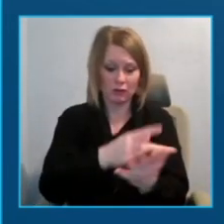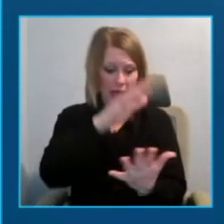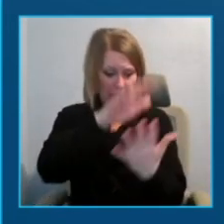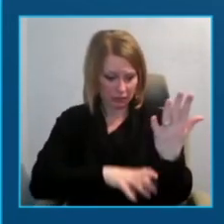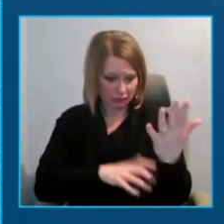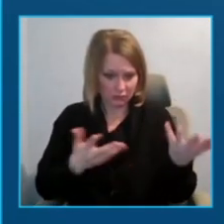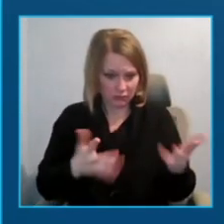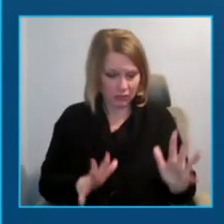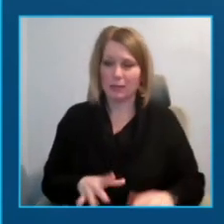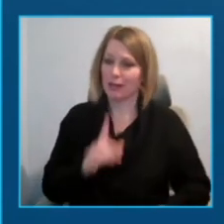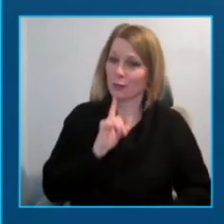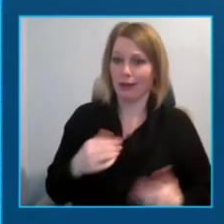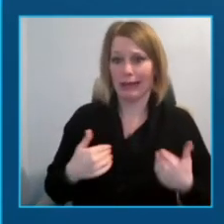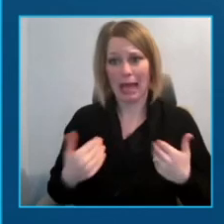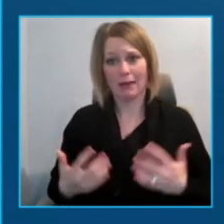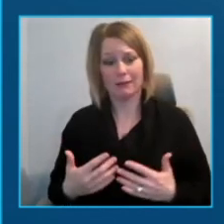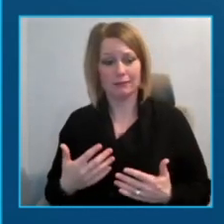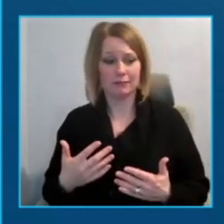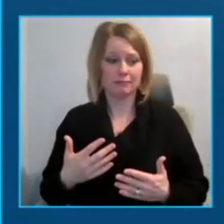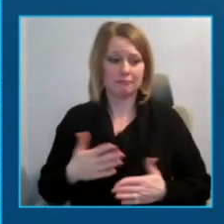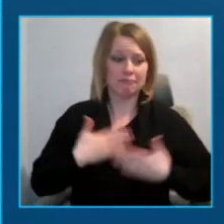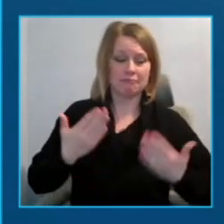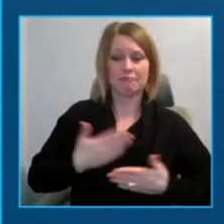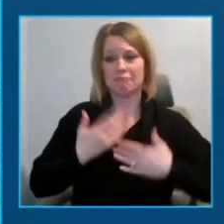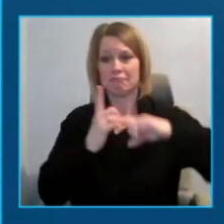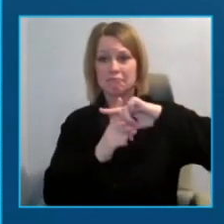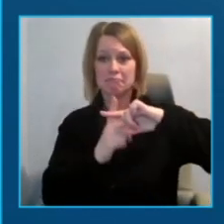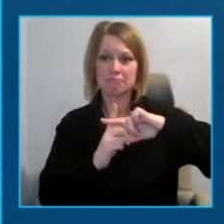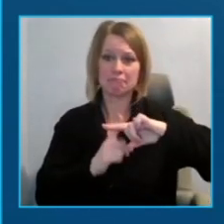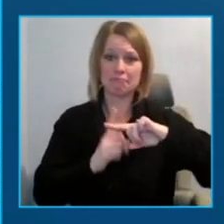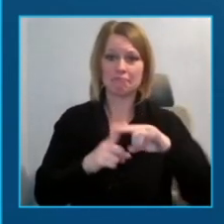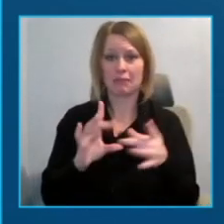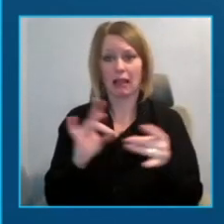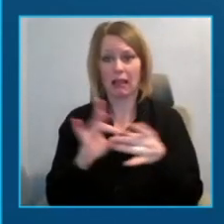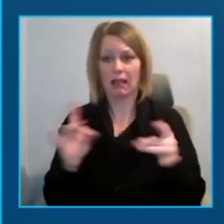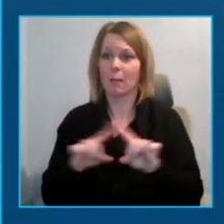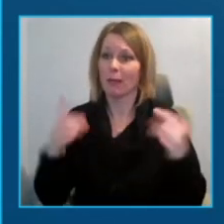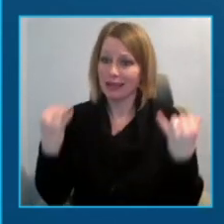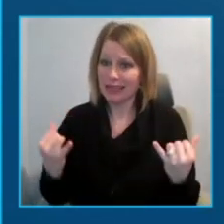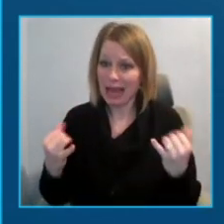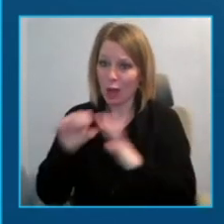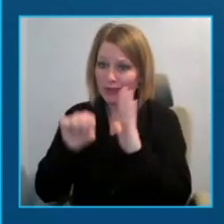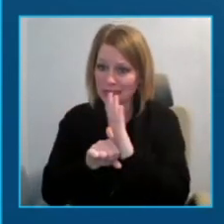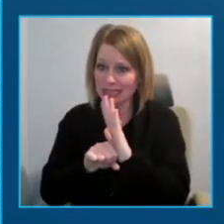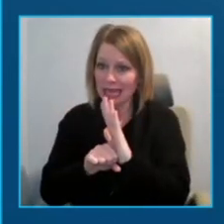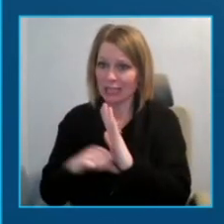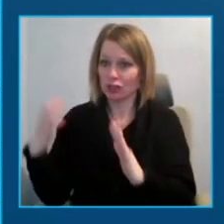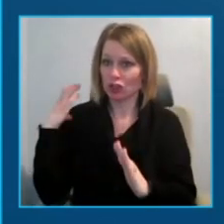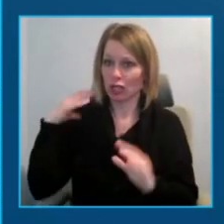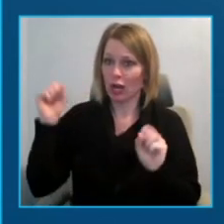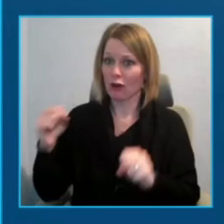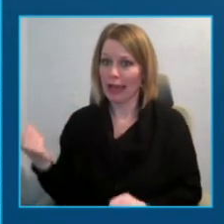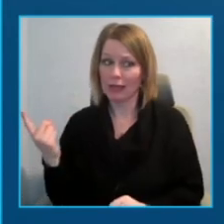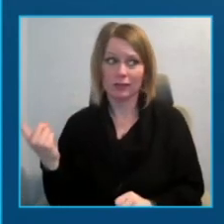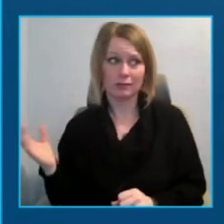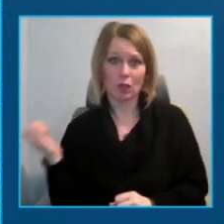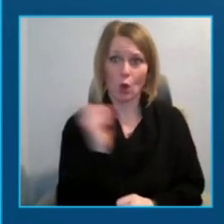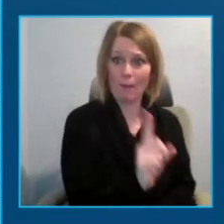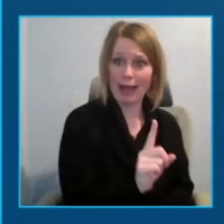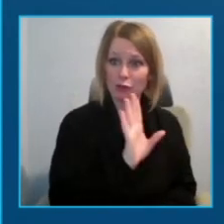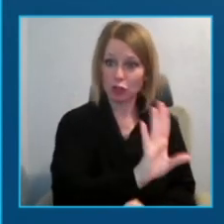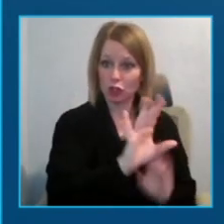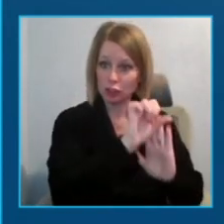talk and this and that, but right now the state chair can go back and say that the bylaws that she has proposed